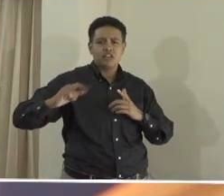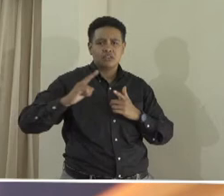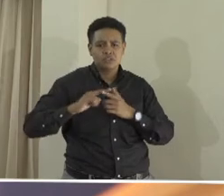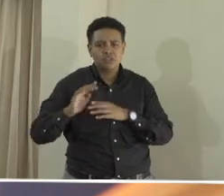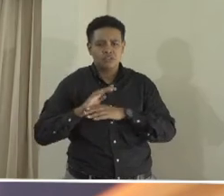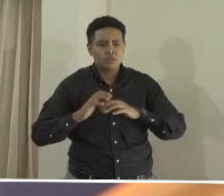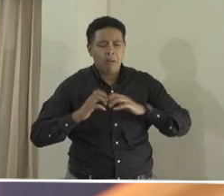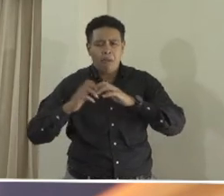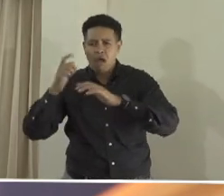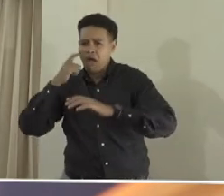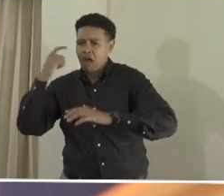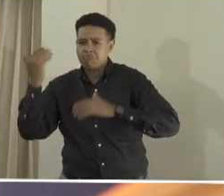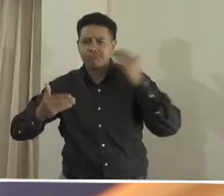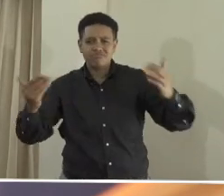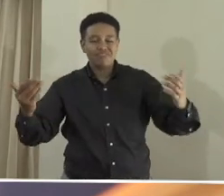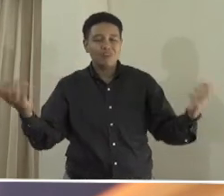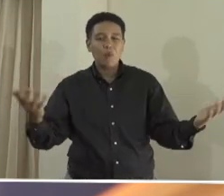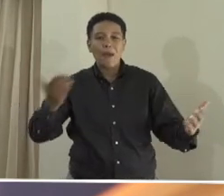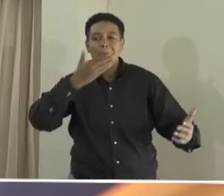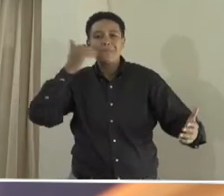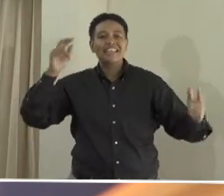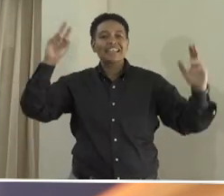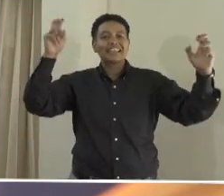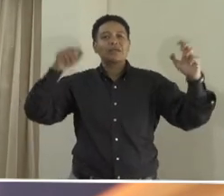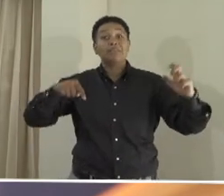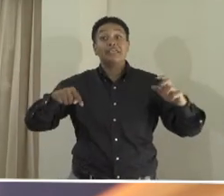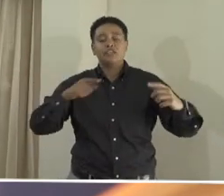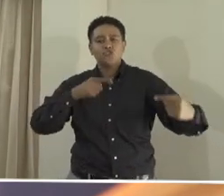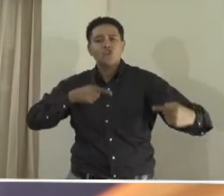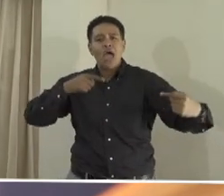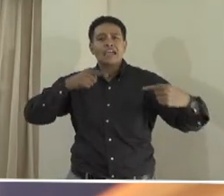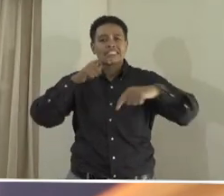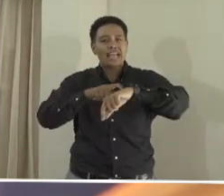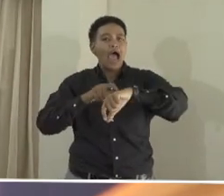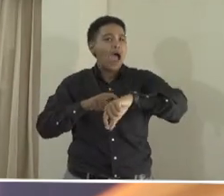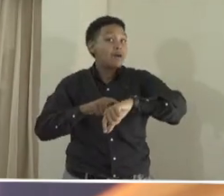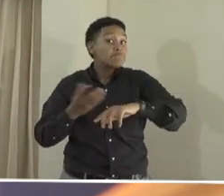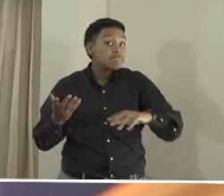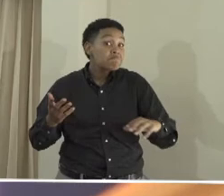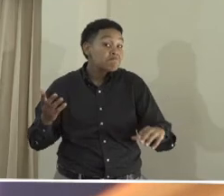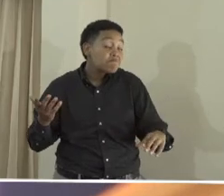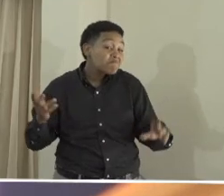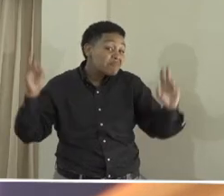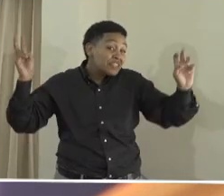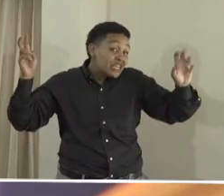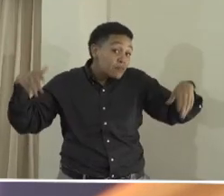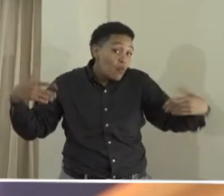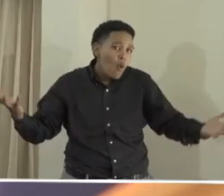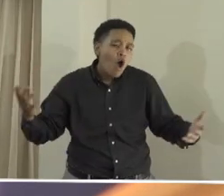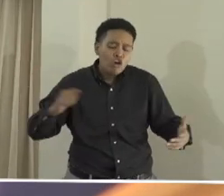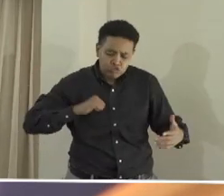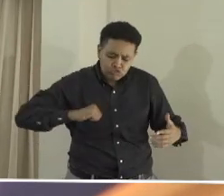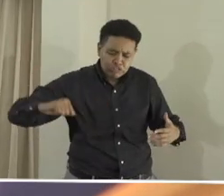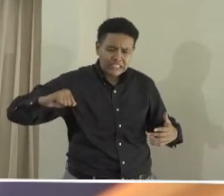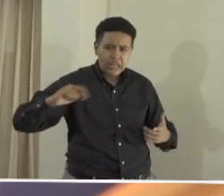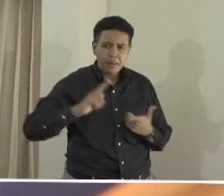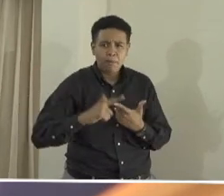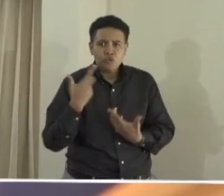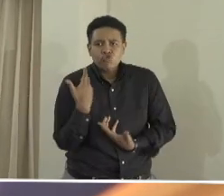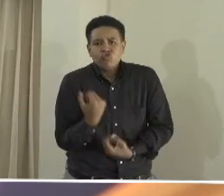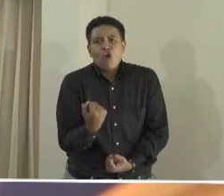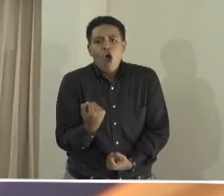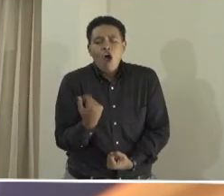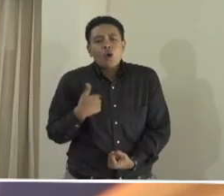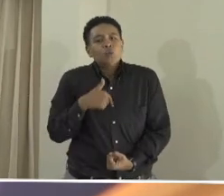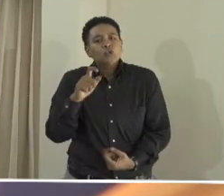industrious. So what better theme for this trying time than resilient and strong?